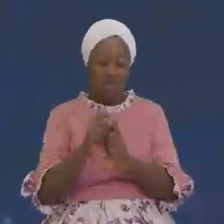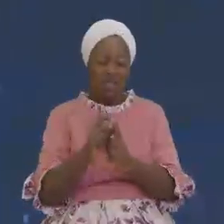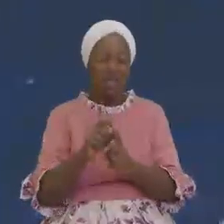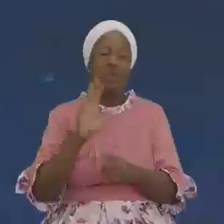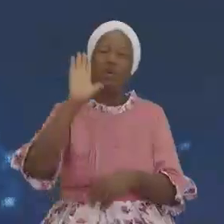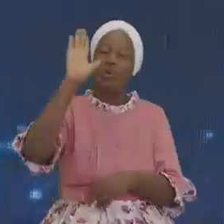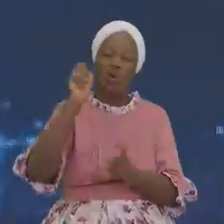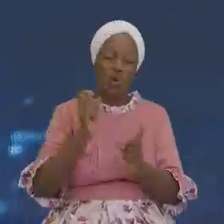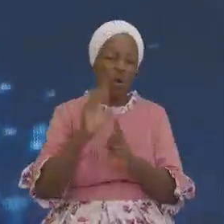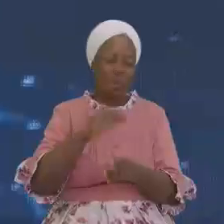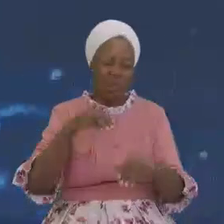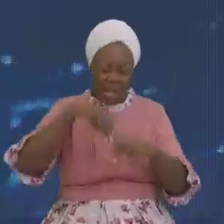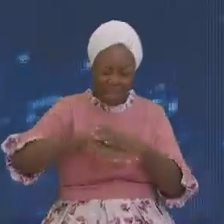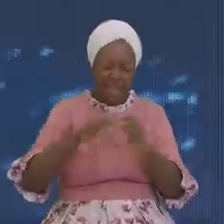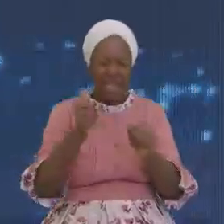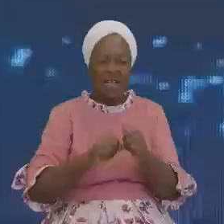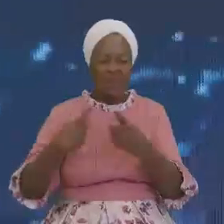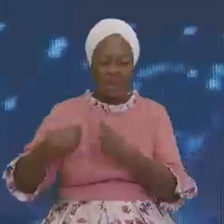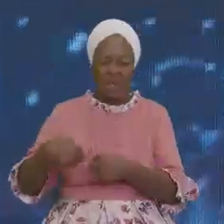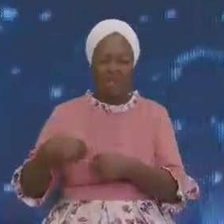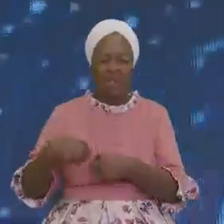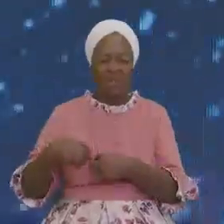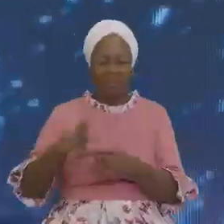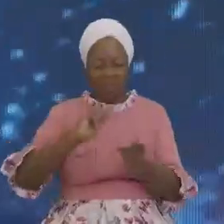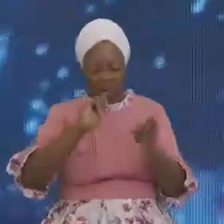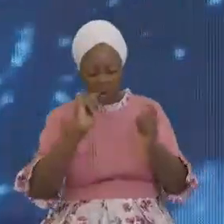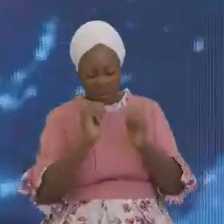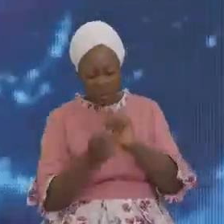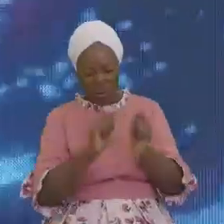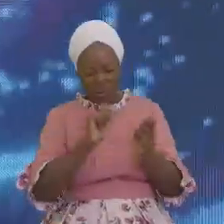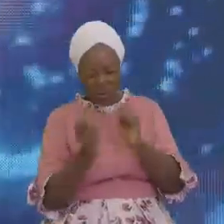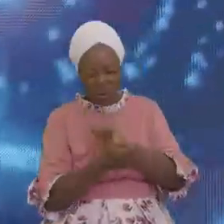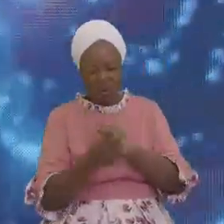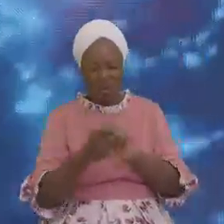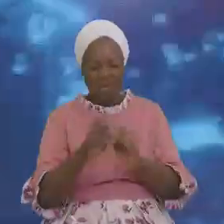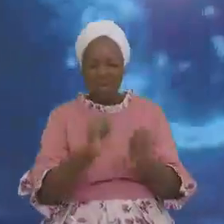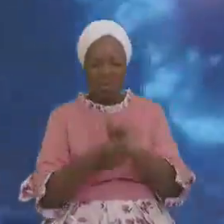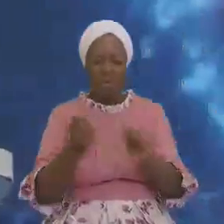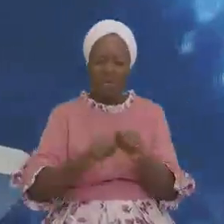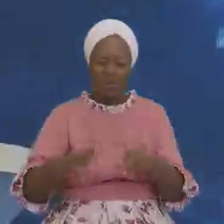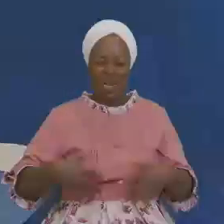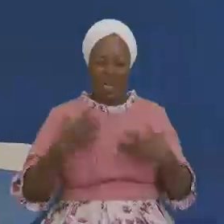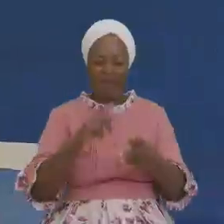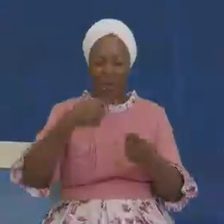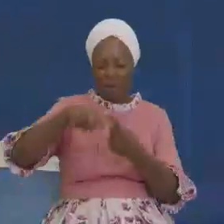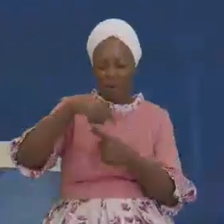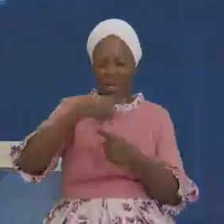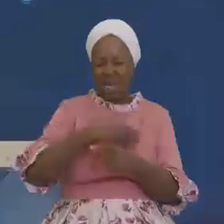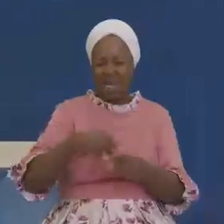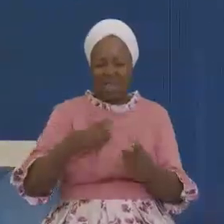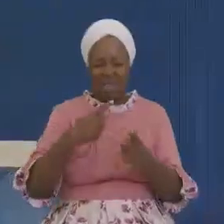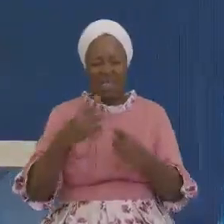every heart, turn every life around, and then the power for